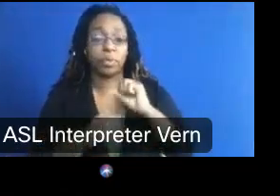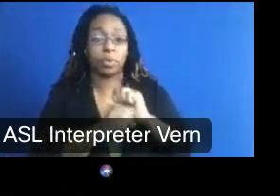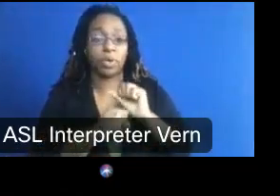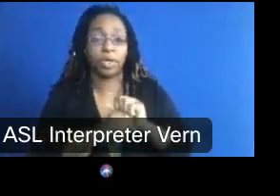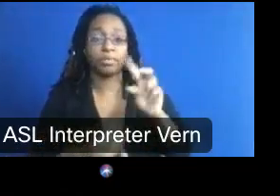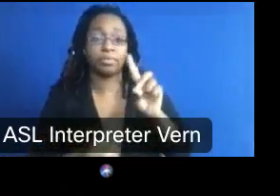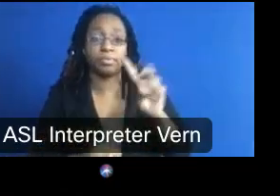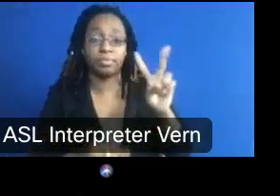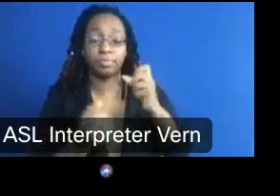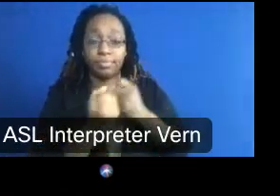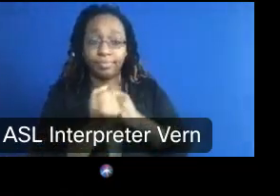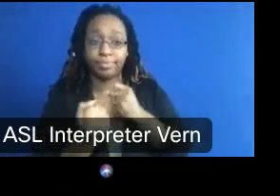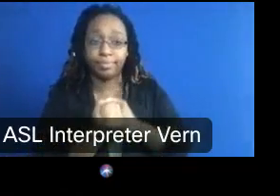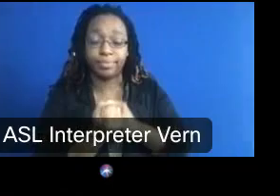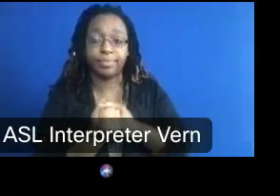my reservation,